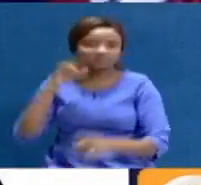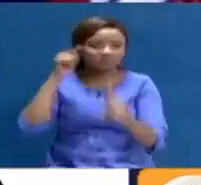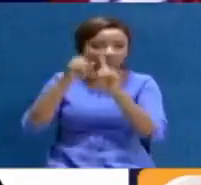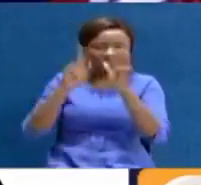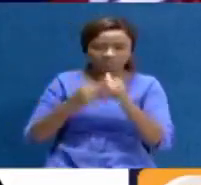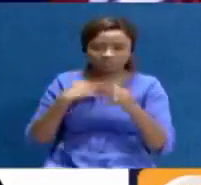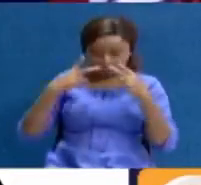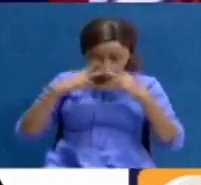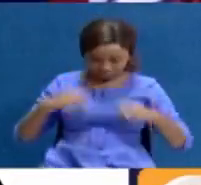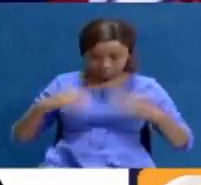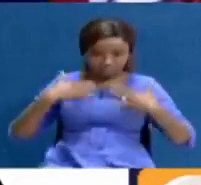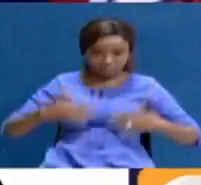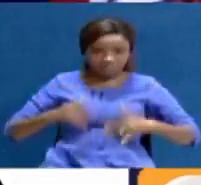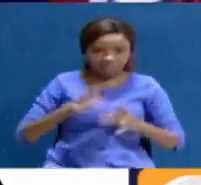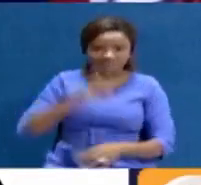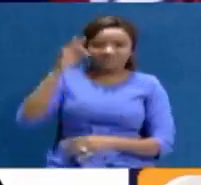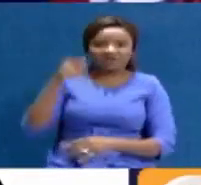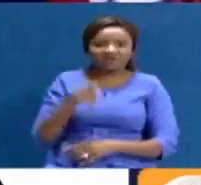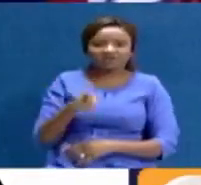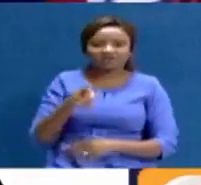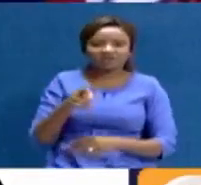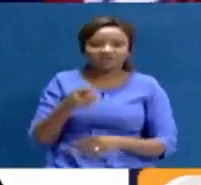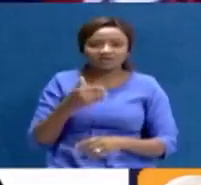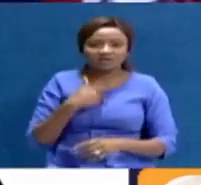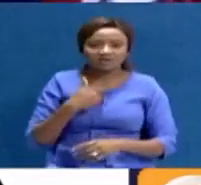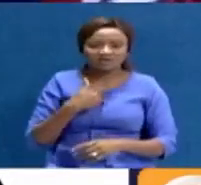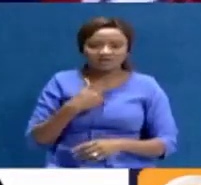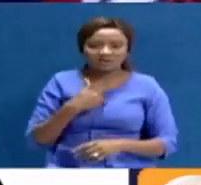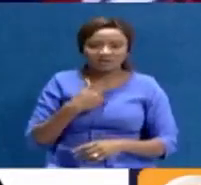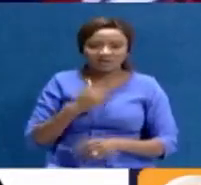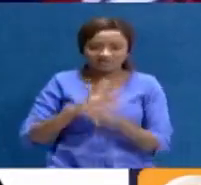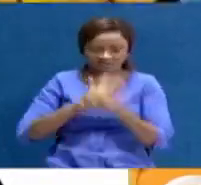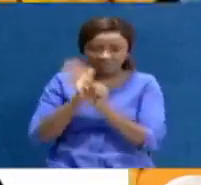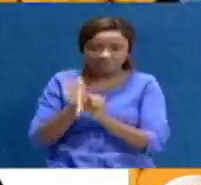at Nairobi Hospital showed that he had contracted the